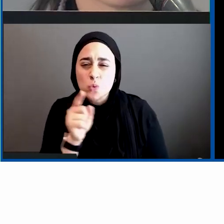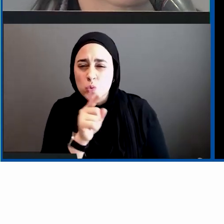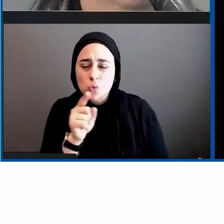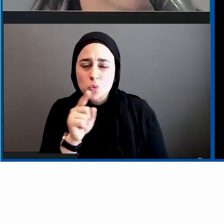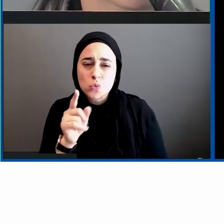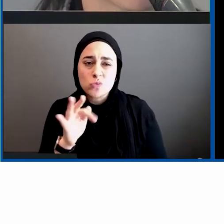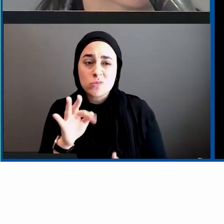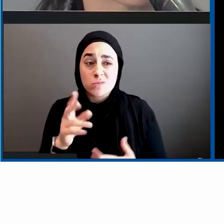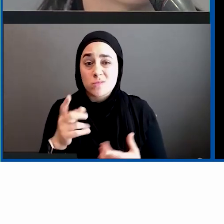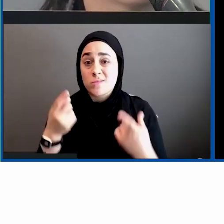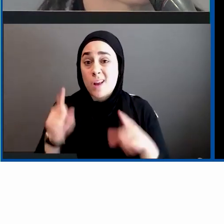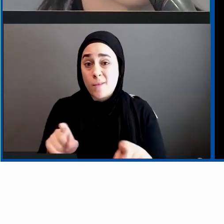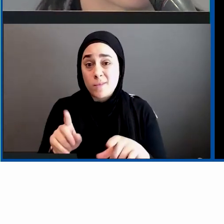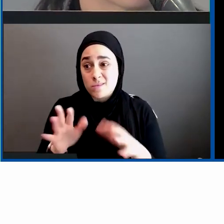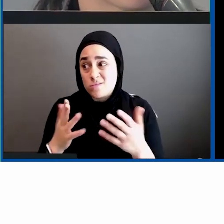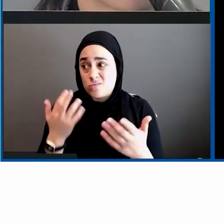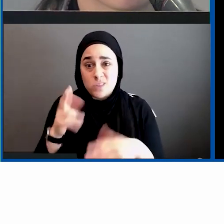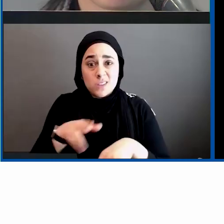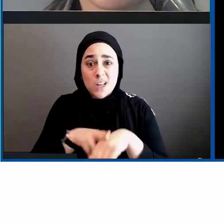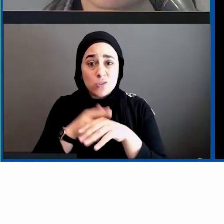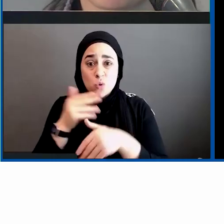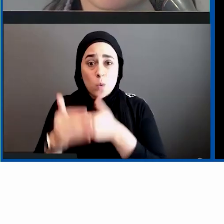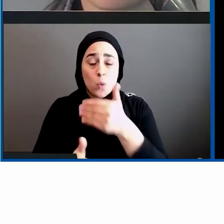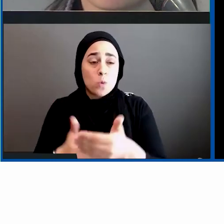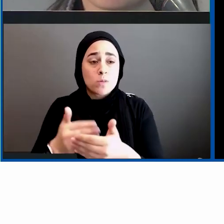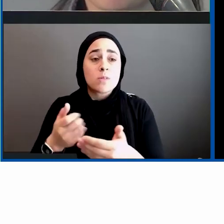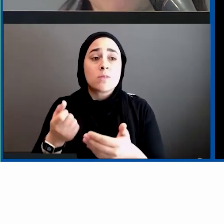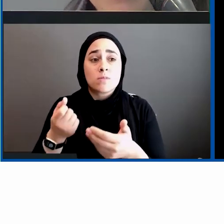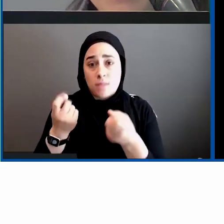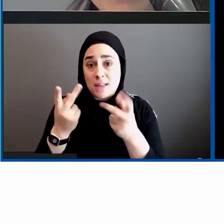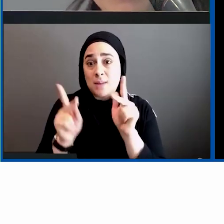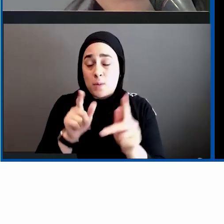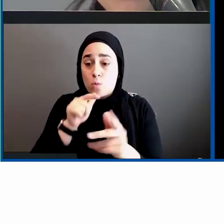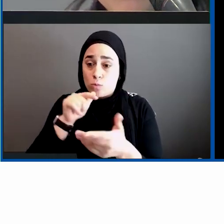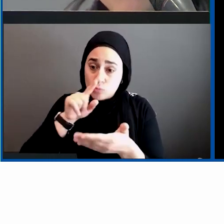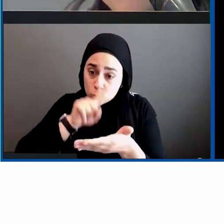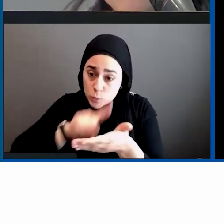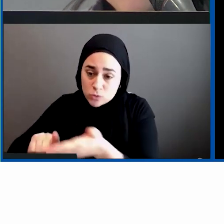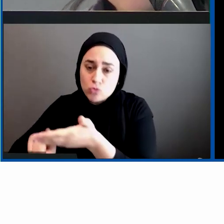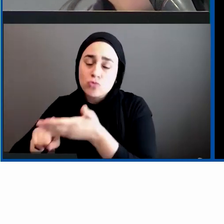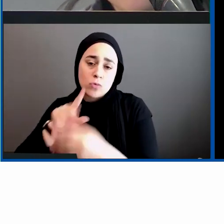a natural process, which a lot of the academics spoke to.